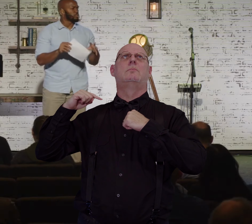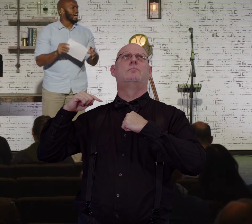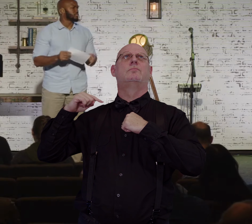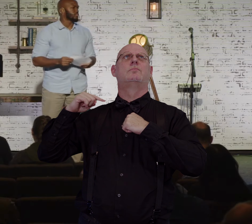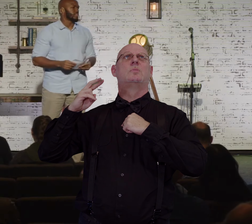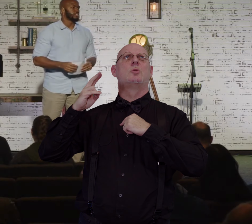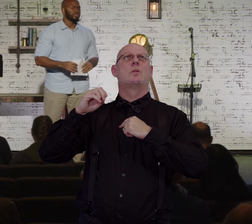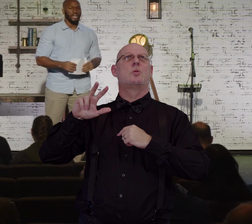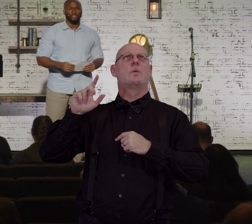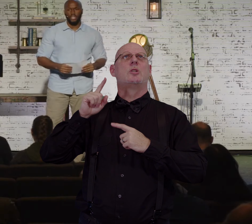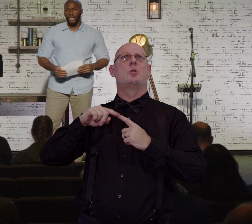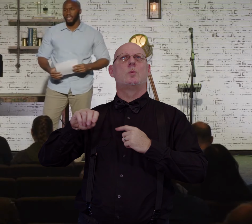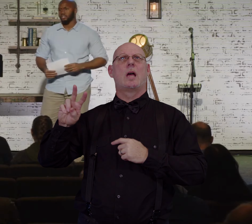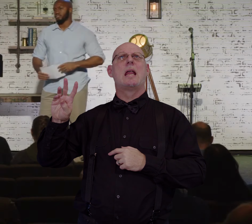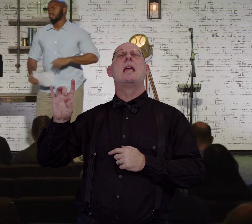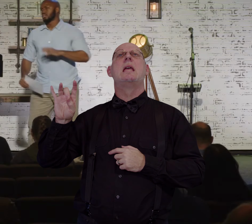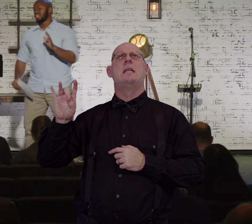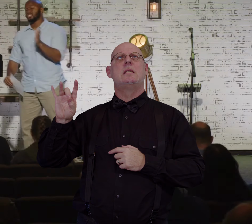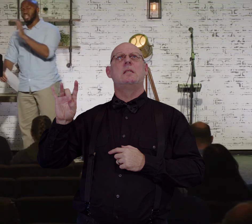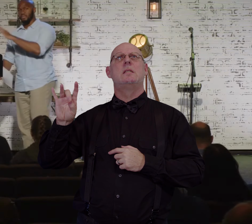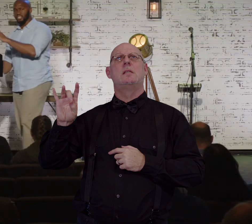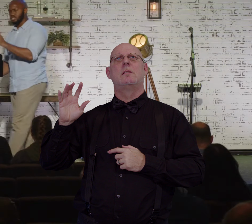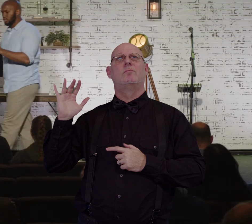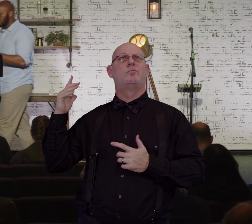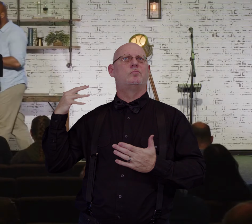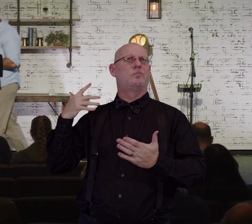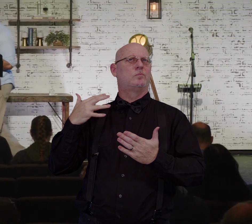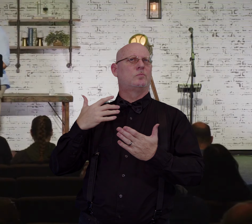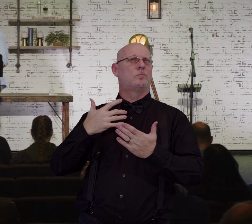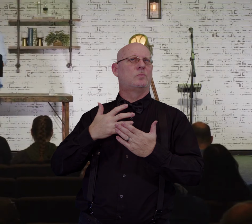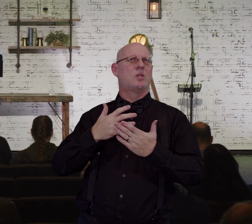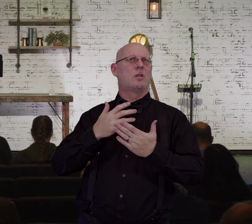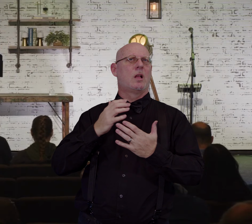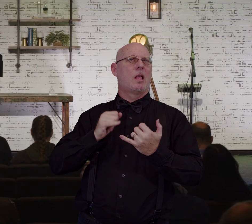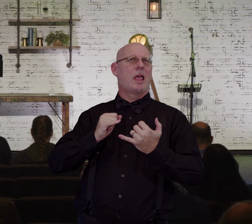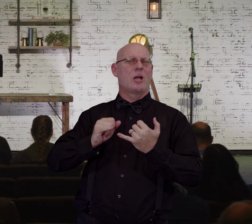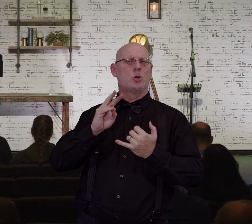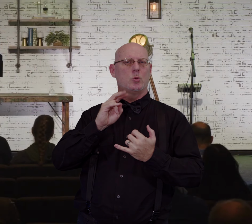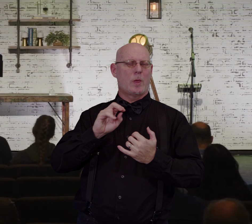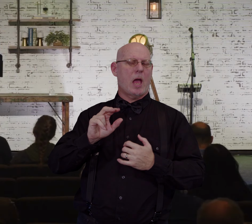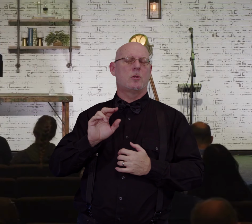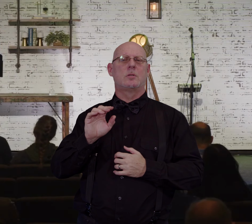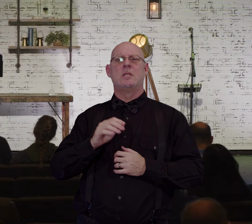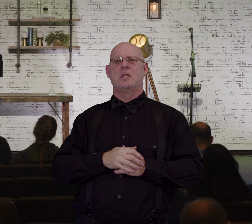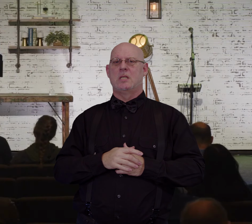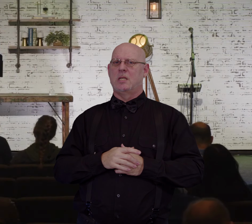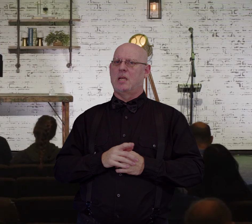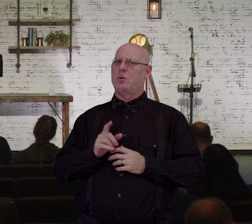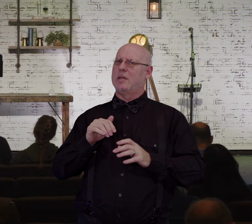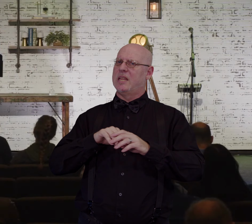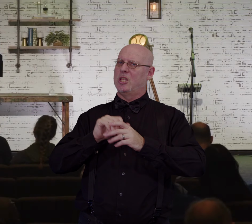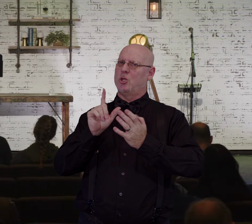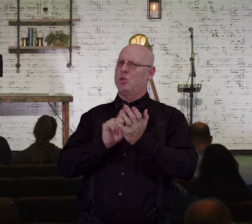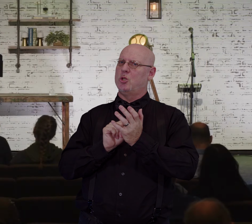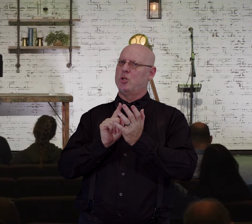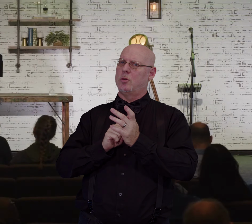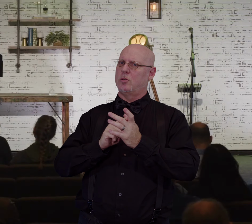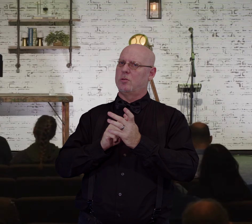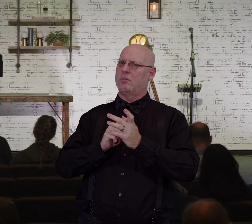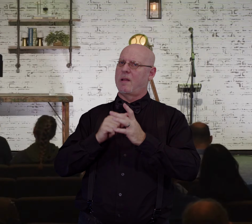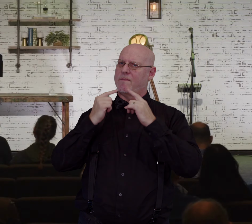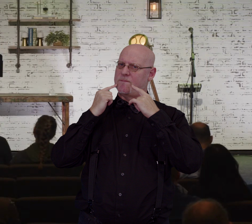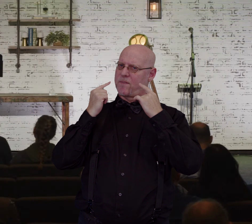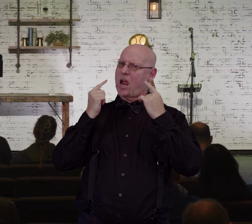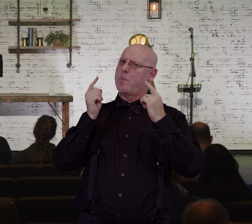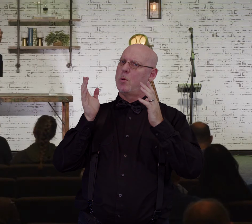between 2003 and 2008, and actually coming into the later 2000s, he made headlines in the news. And